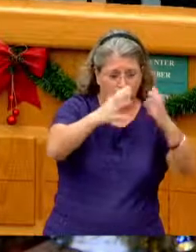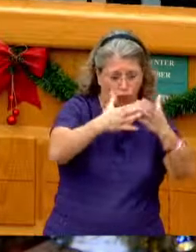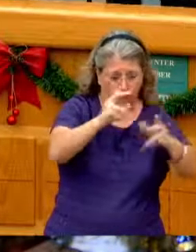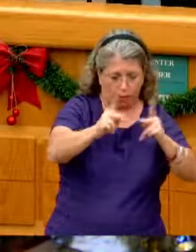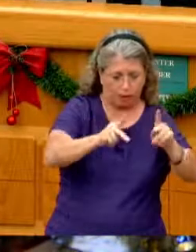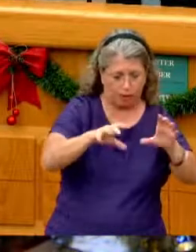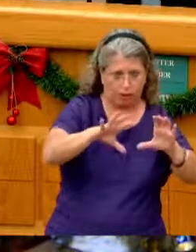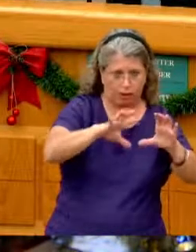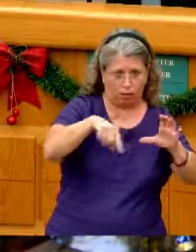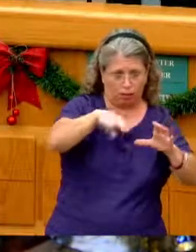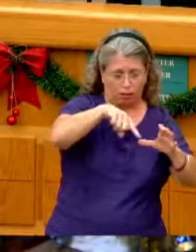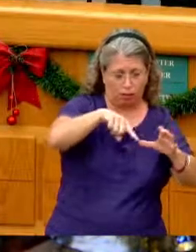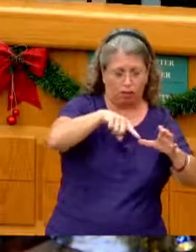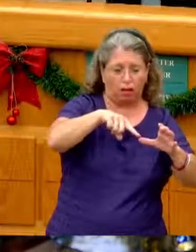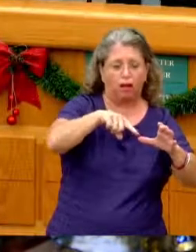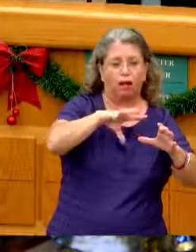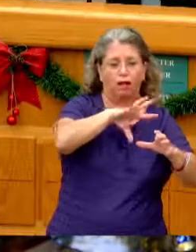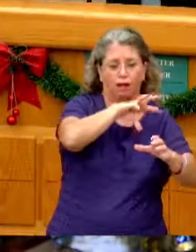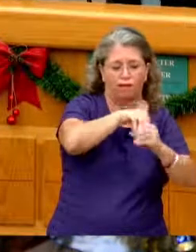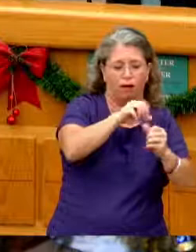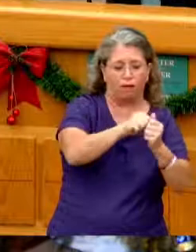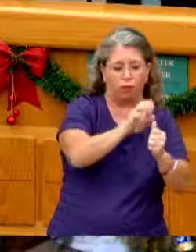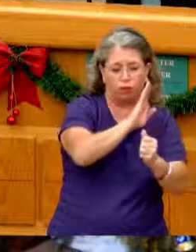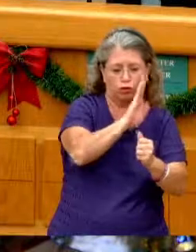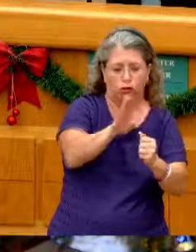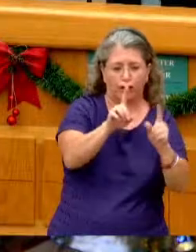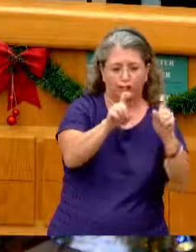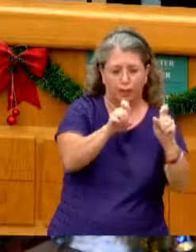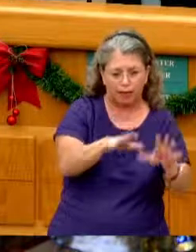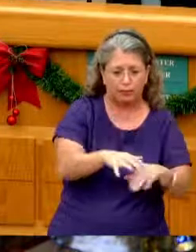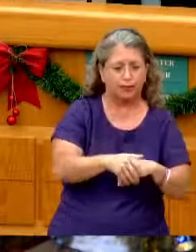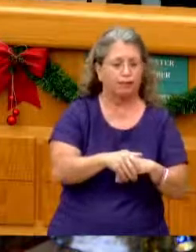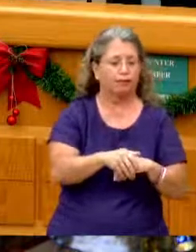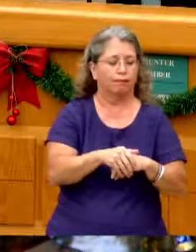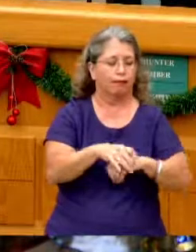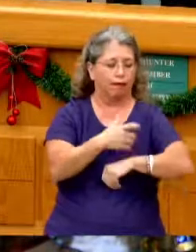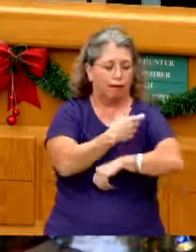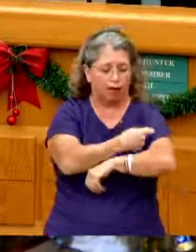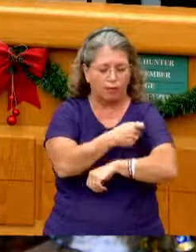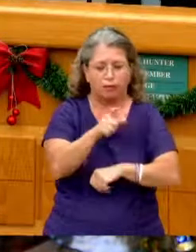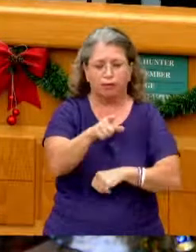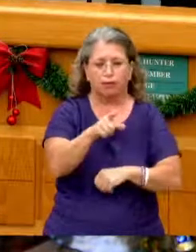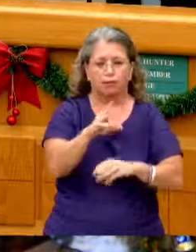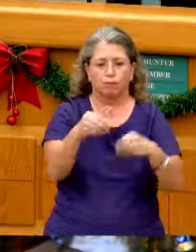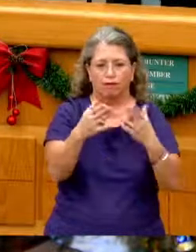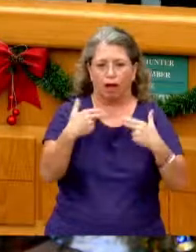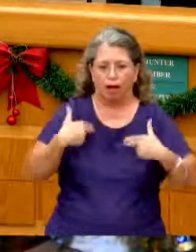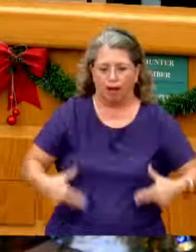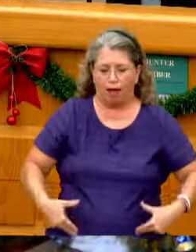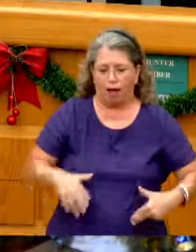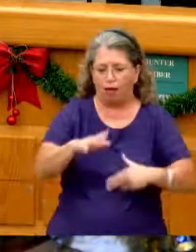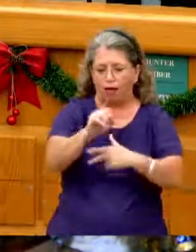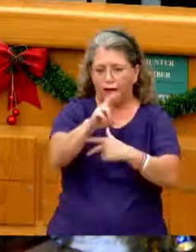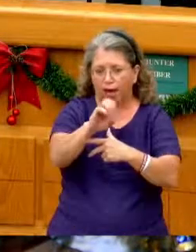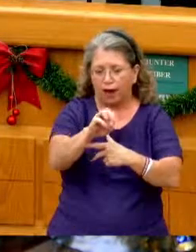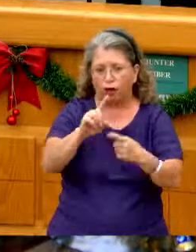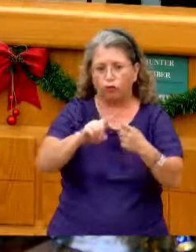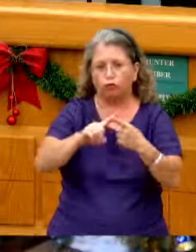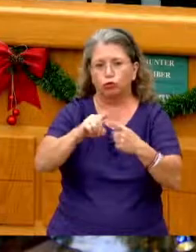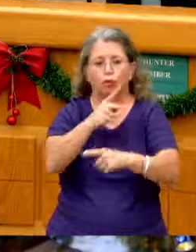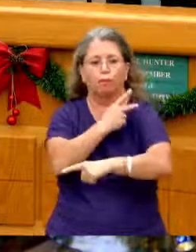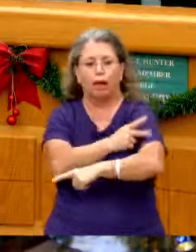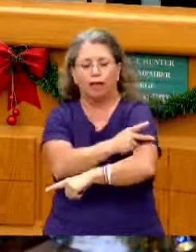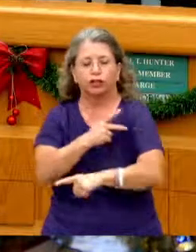with the direct testing, vaccination, or healthcare treatment of COVID-19 patients.